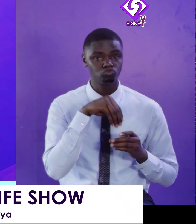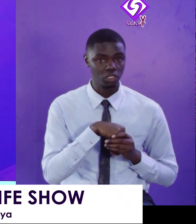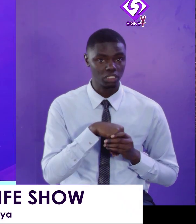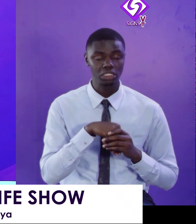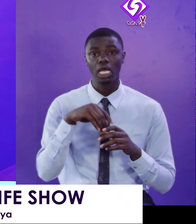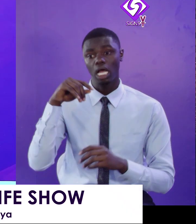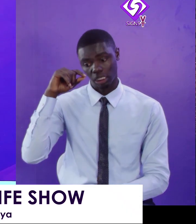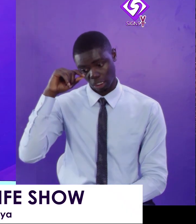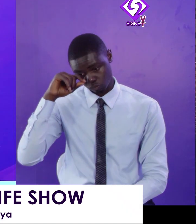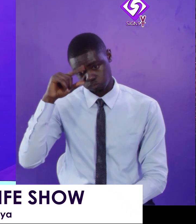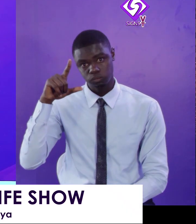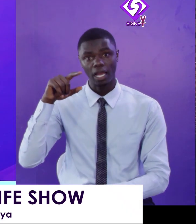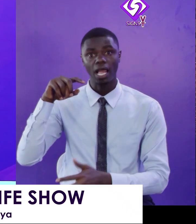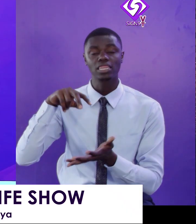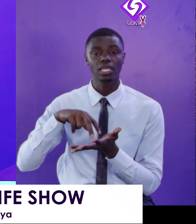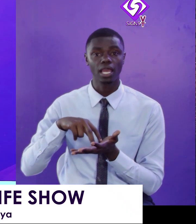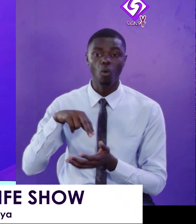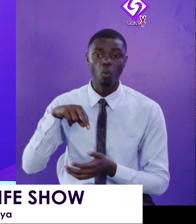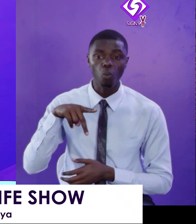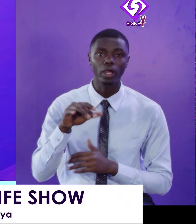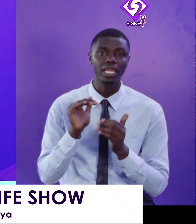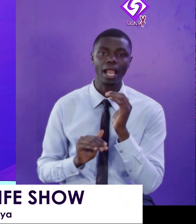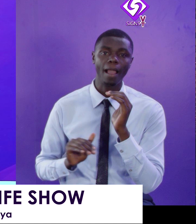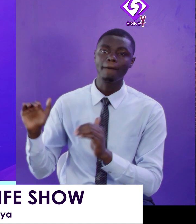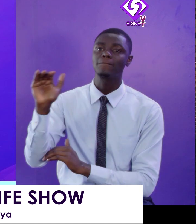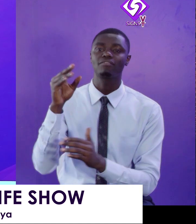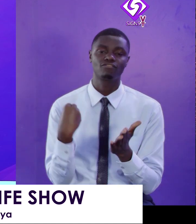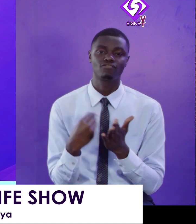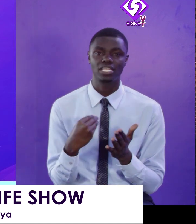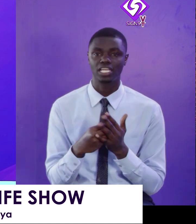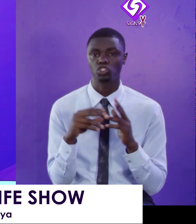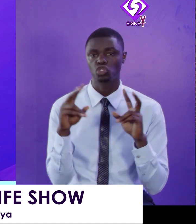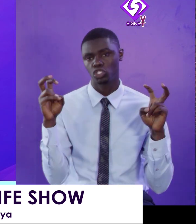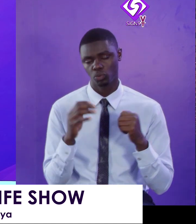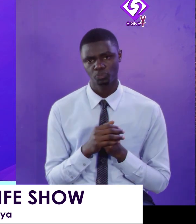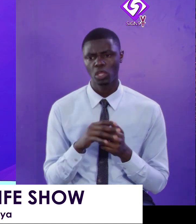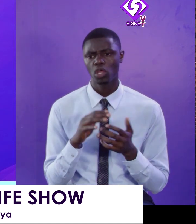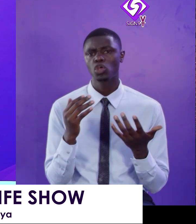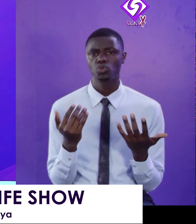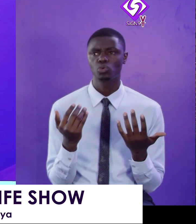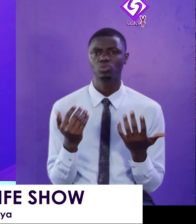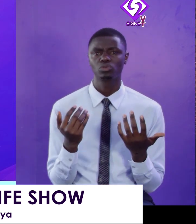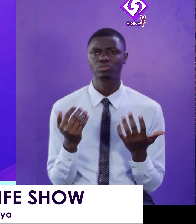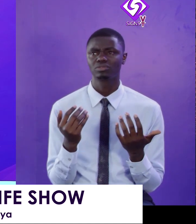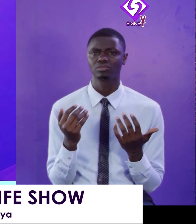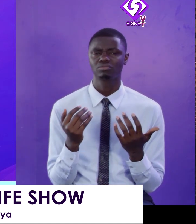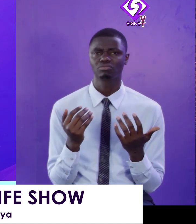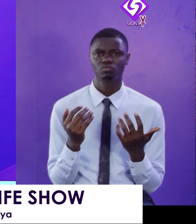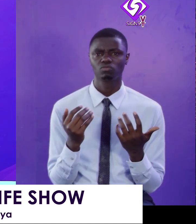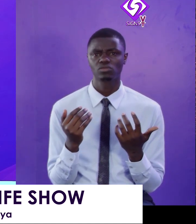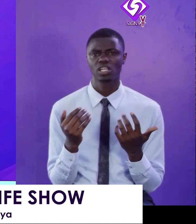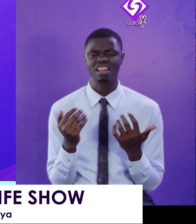walk above financial issues. You go to a level where you no longer worry about issues